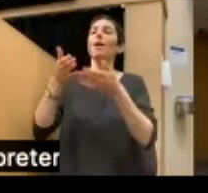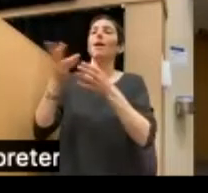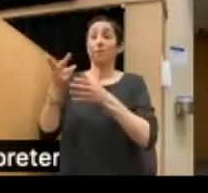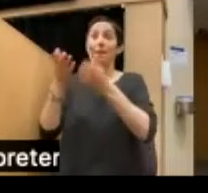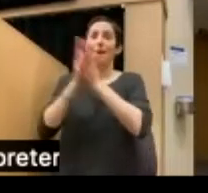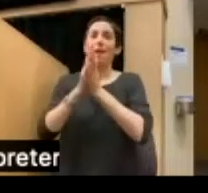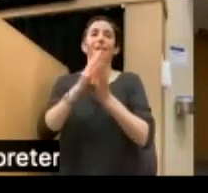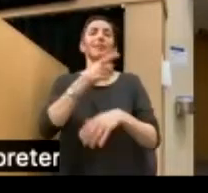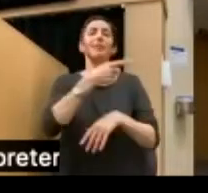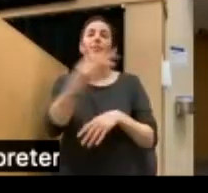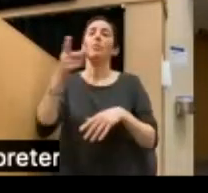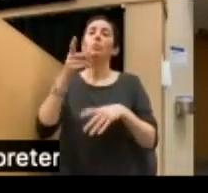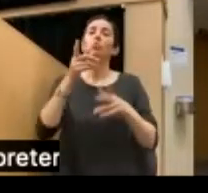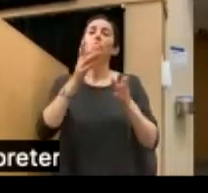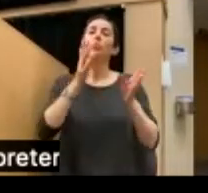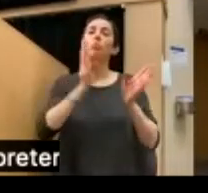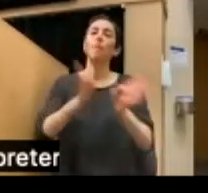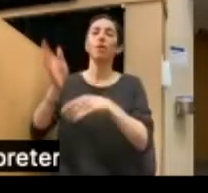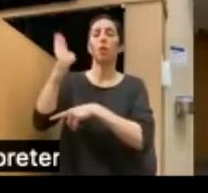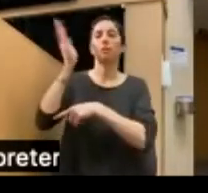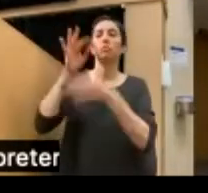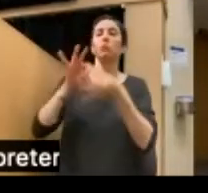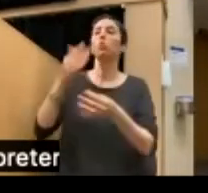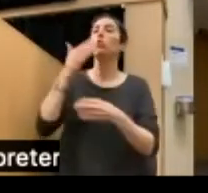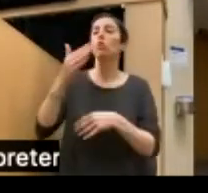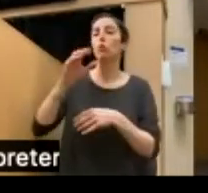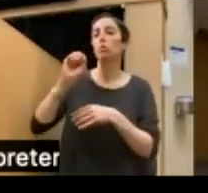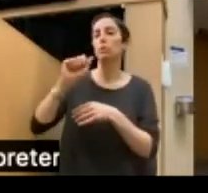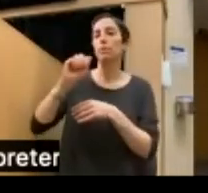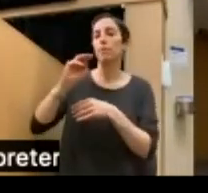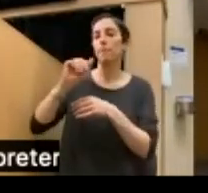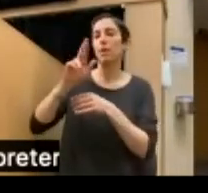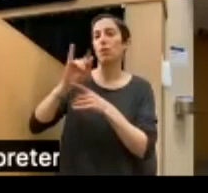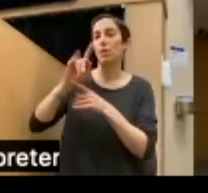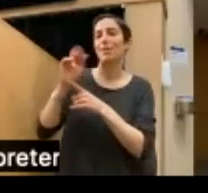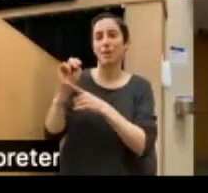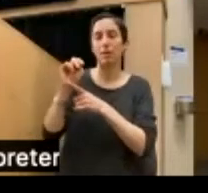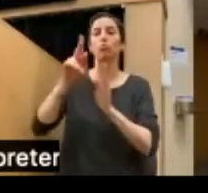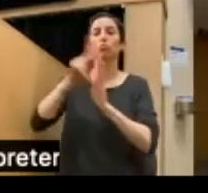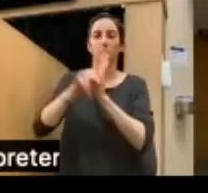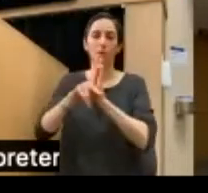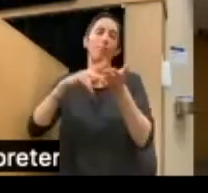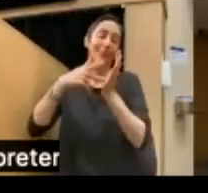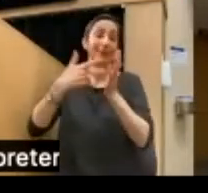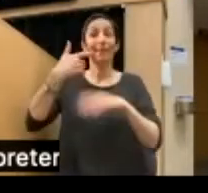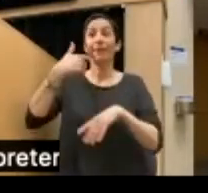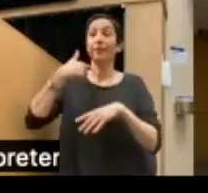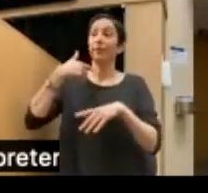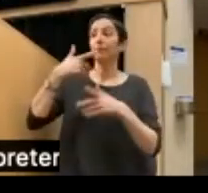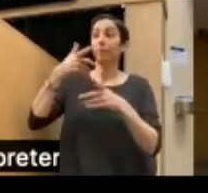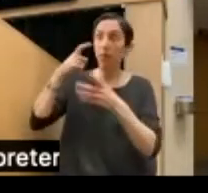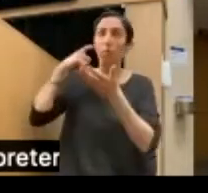them to prepare a lecture on the Good Samaritan principle. So, you know, the idea of helping somebody in distress. And then they